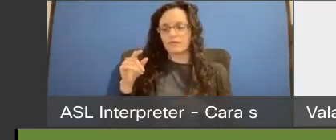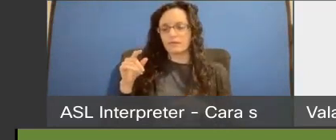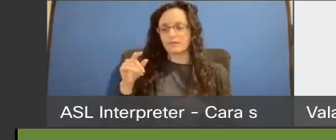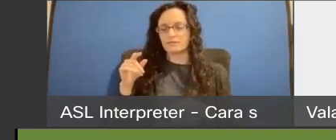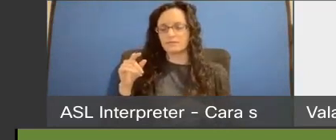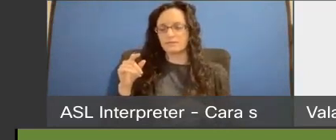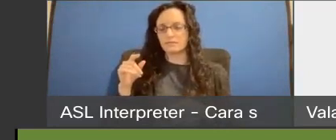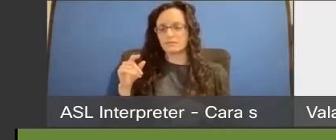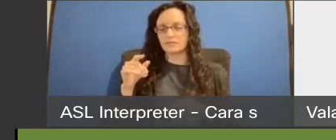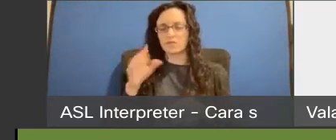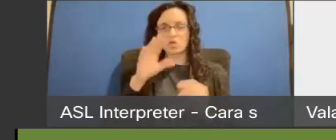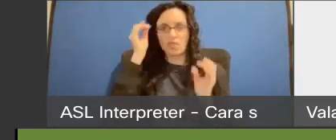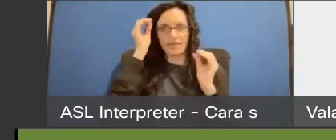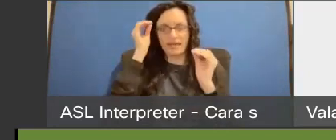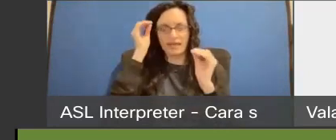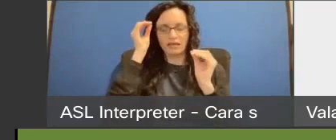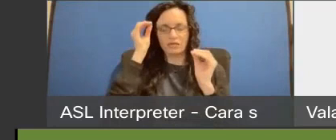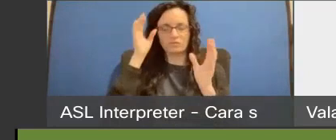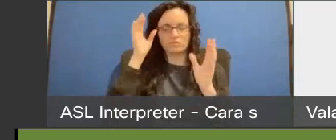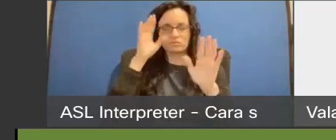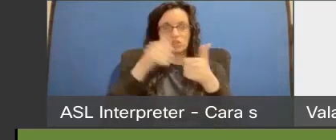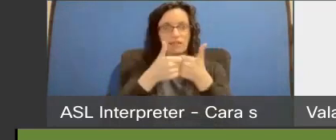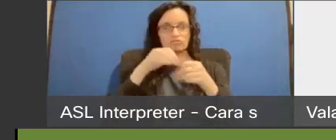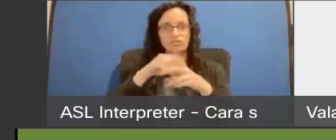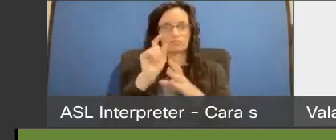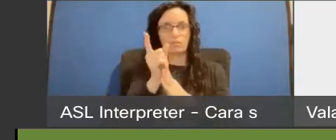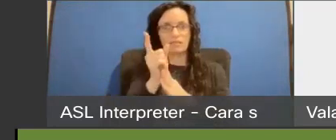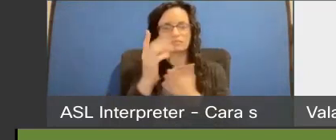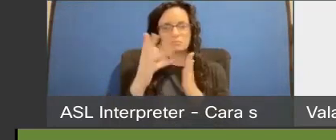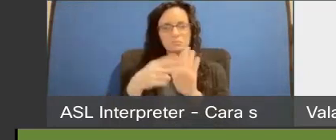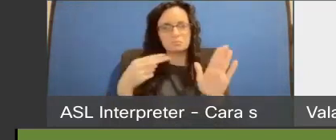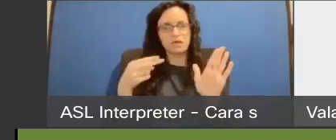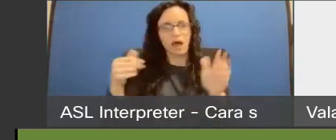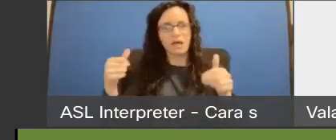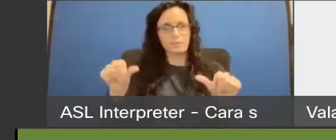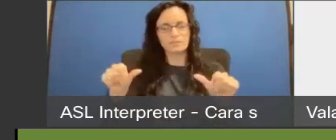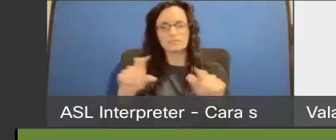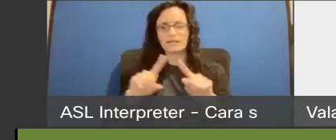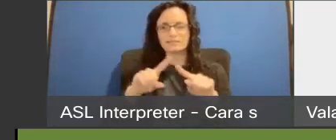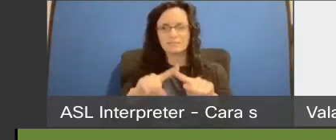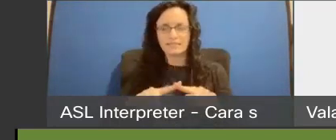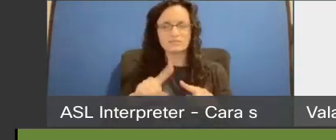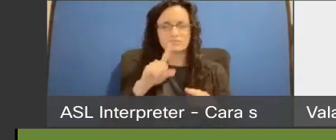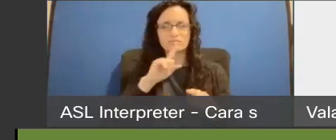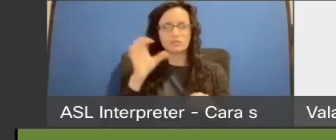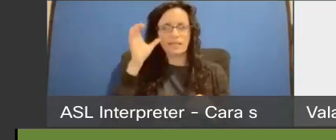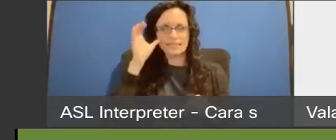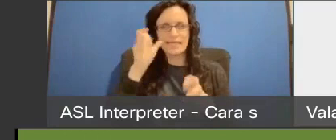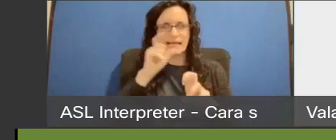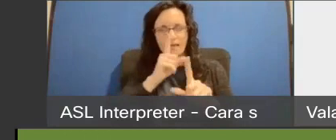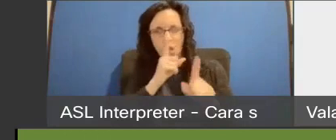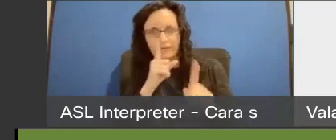challenged, then that would probably be seen as an attempt. But again, it goes down to really listening, talking,